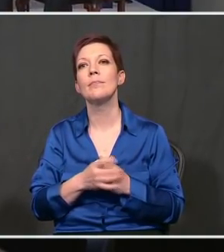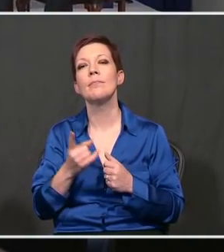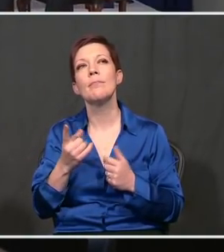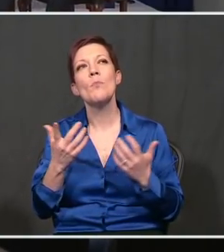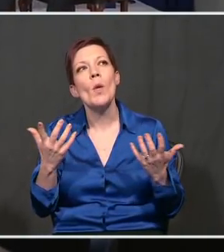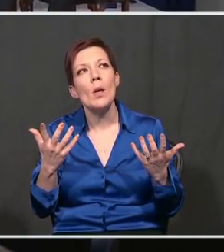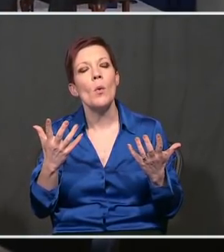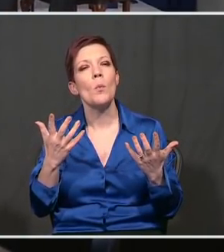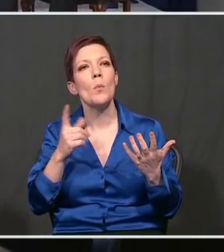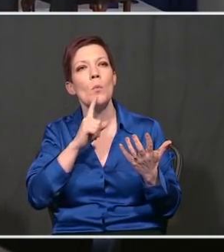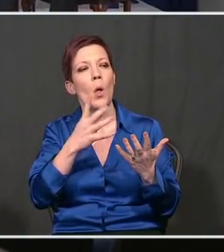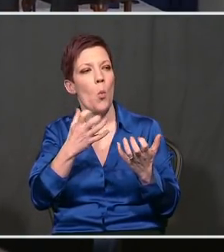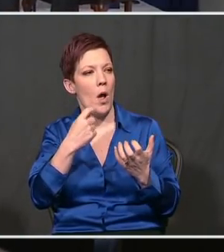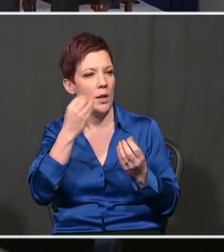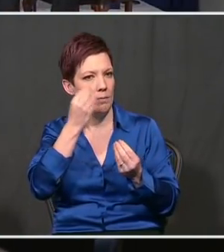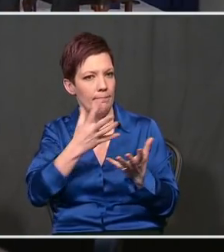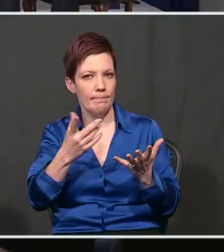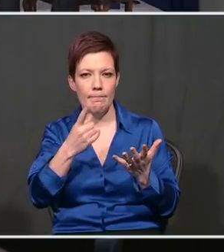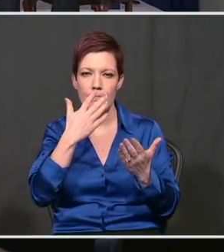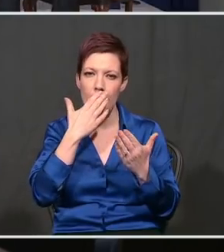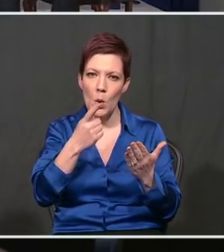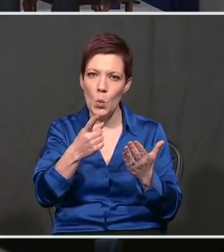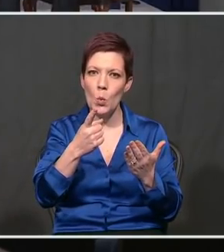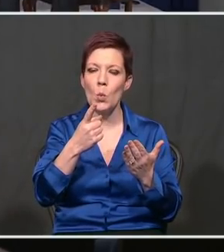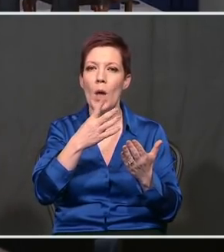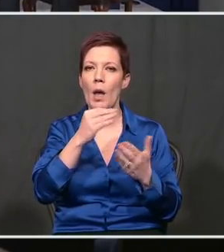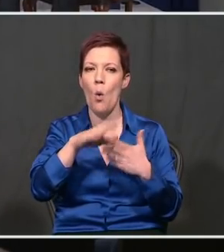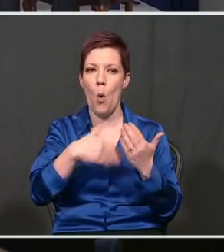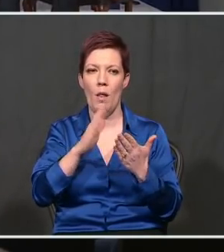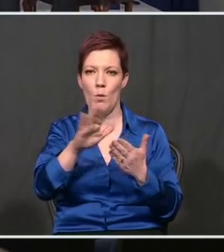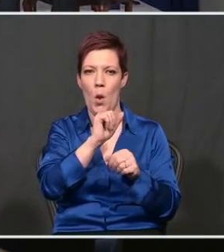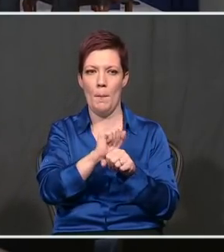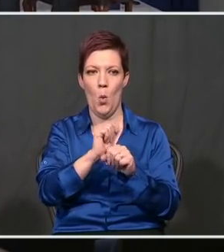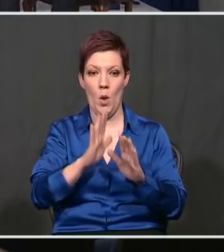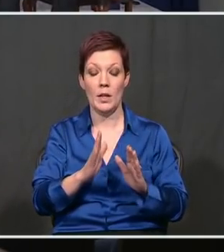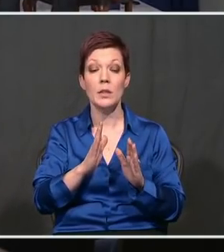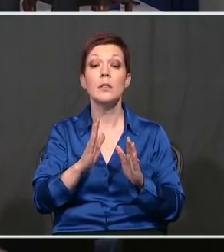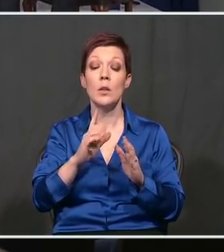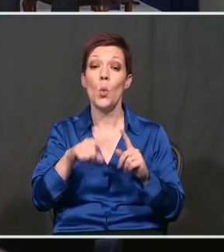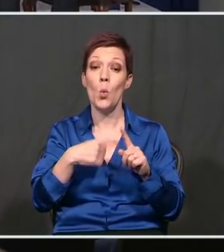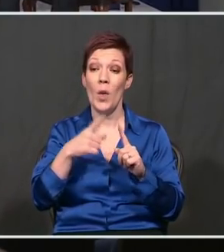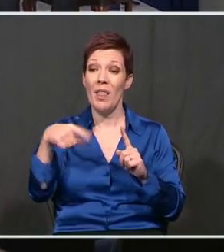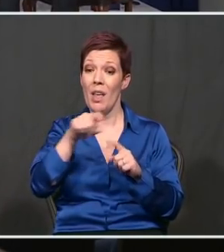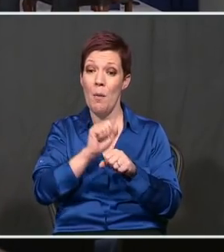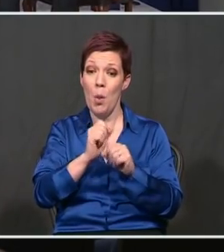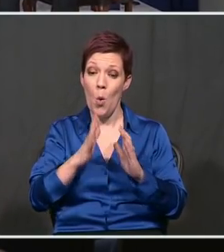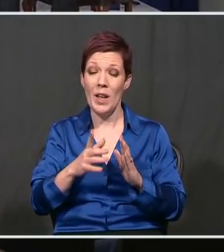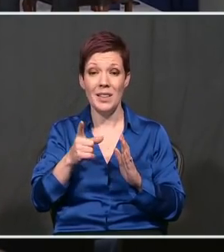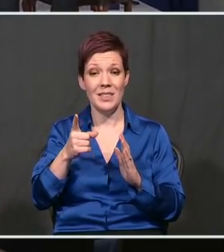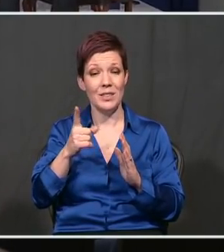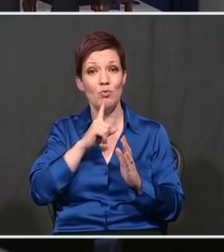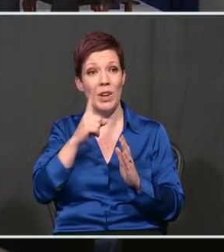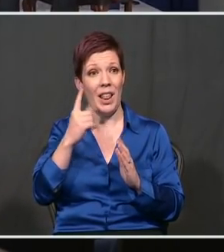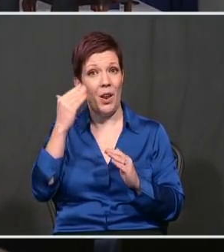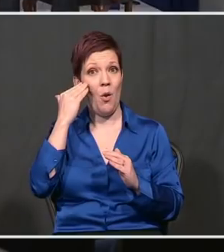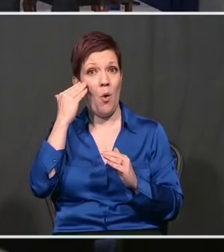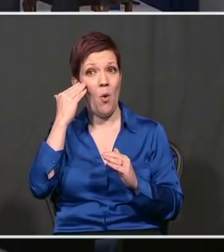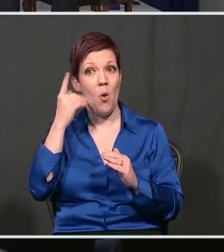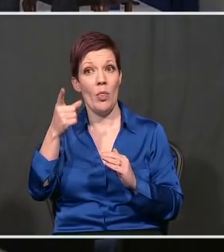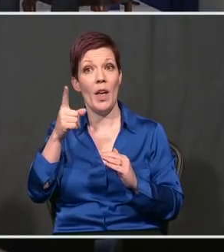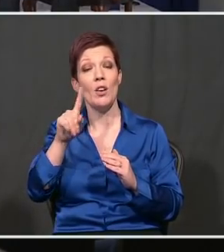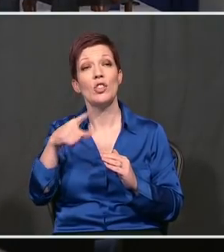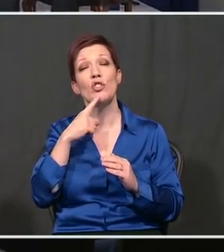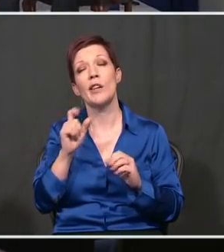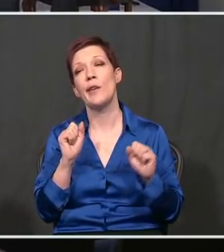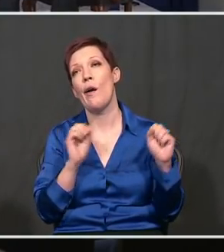your employees. When they get up in the morning, I hope when you ask them what they're doing, you know, they're not loading an aircraft. They're